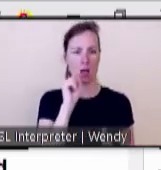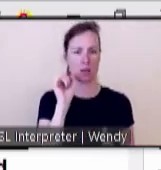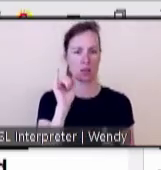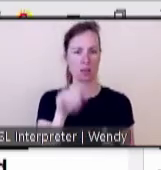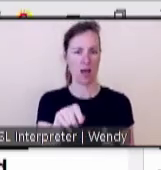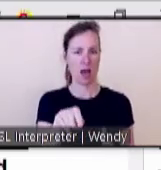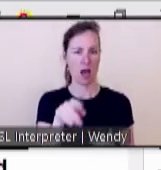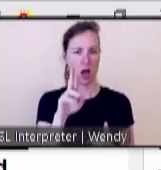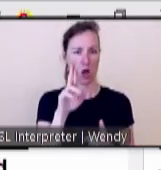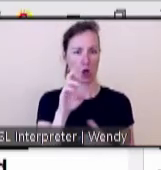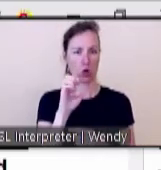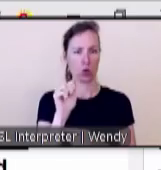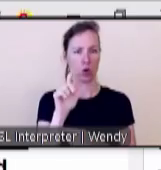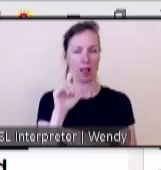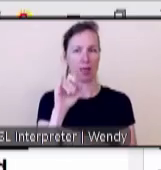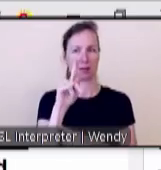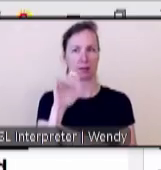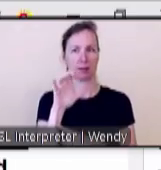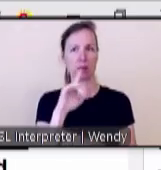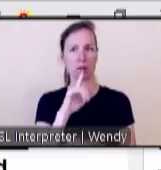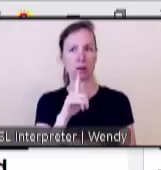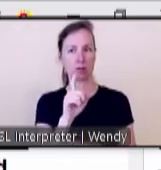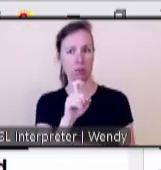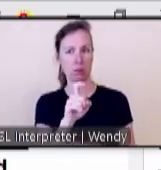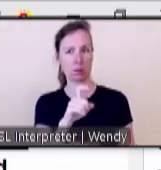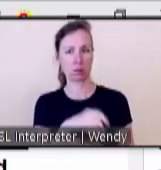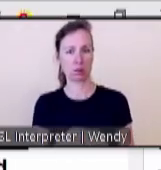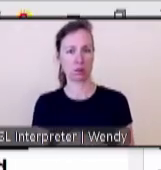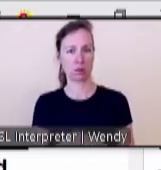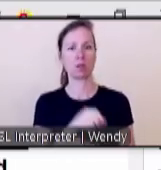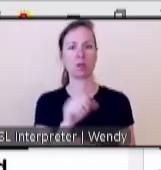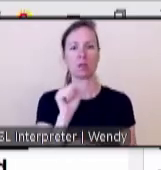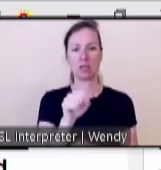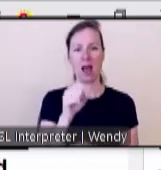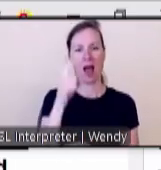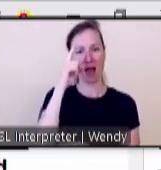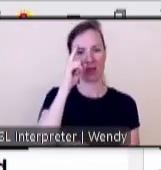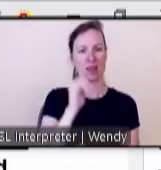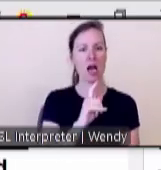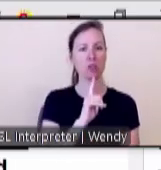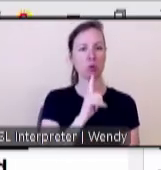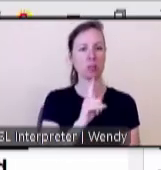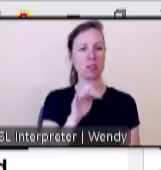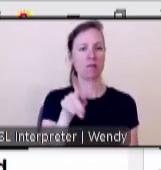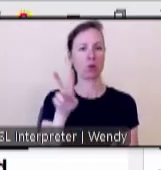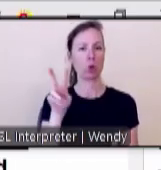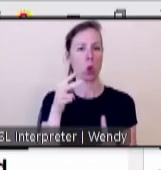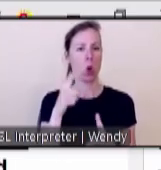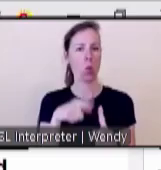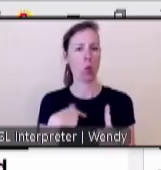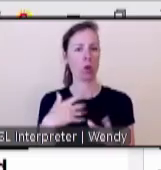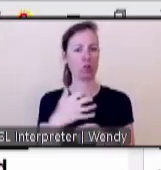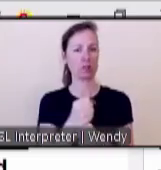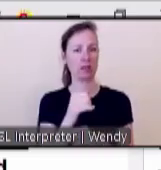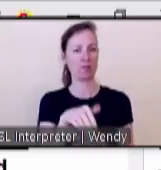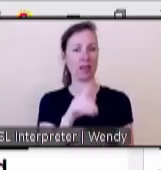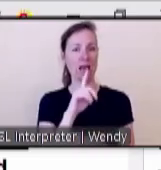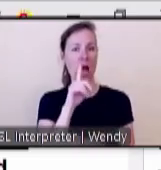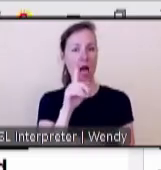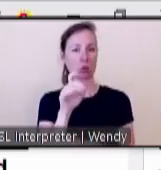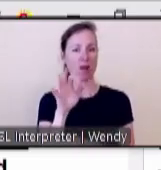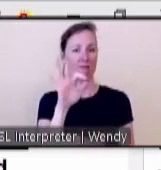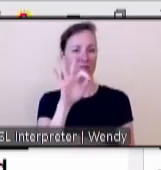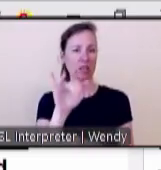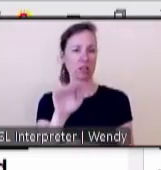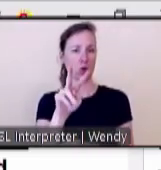think that is realistic because if you look at what we received in the actuals in fiscal year 2024, Okay. that